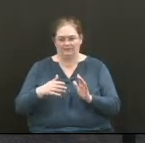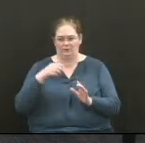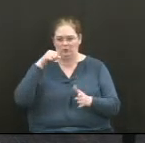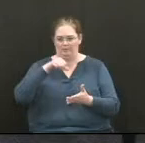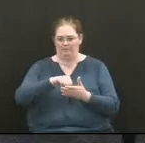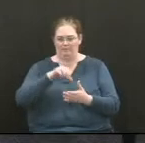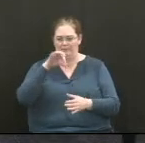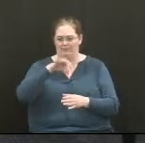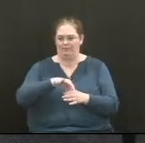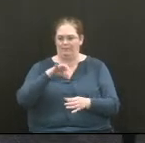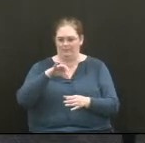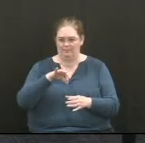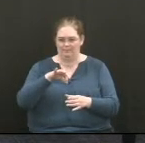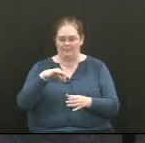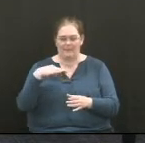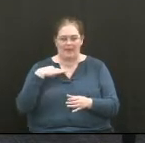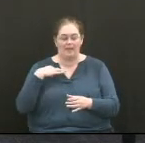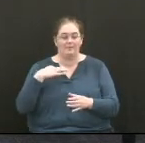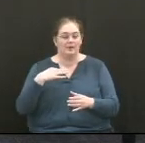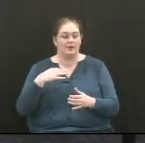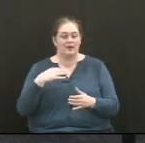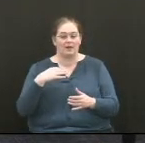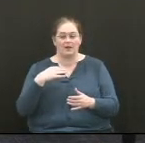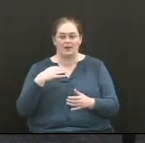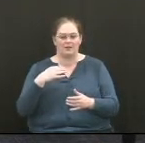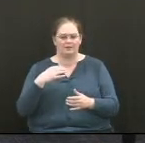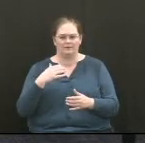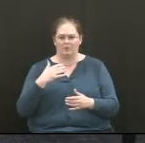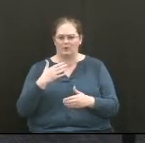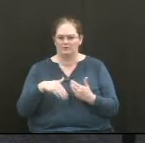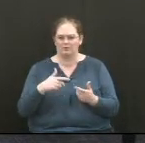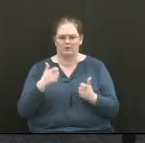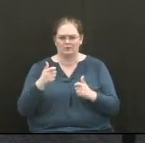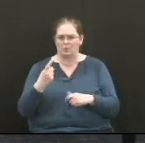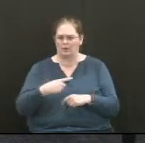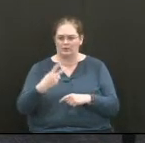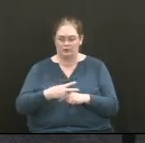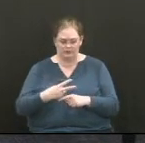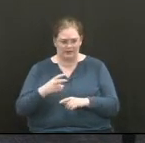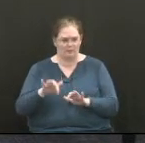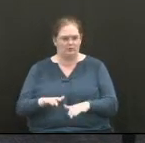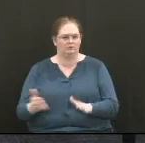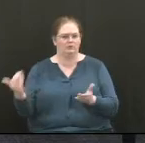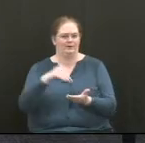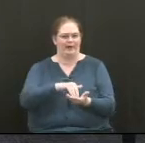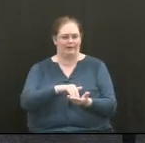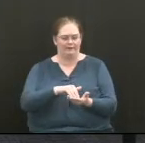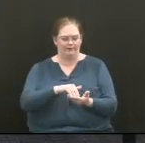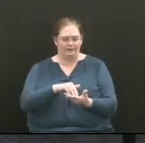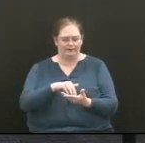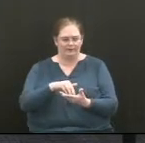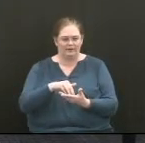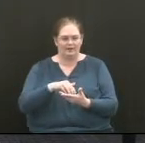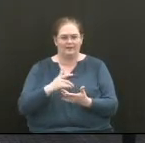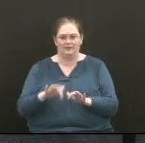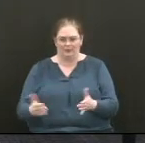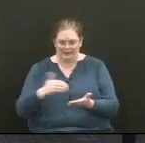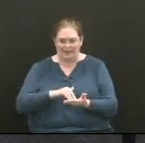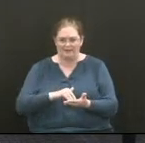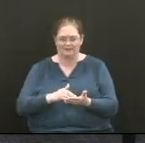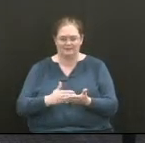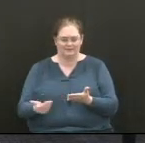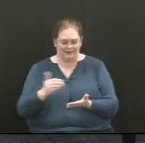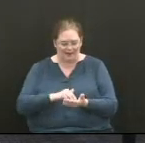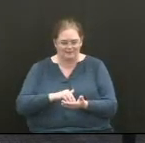ballot applications, and then if it wasn't processed within, a day or two, they were doing it again, and then doing it again, and then